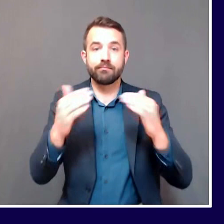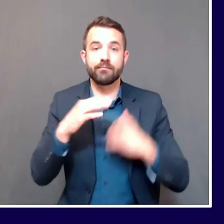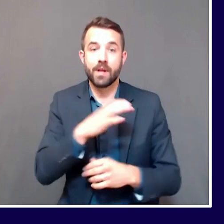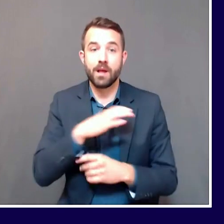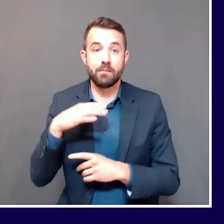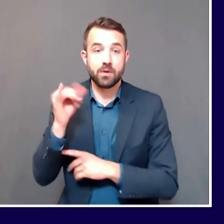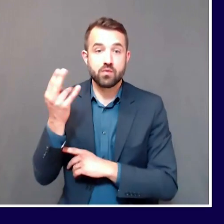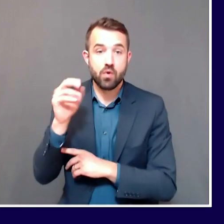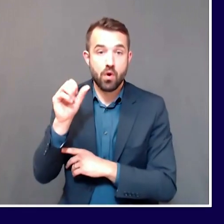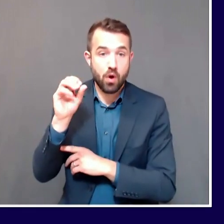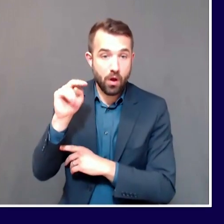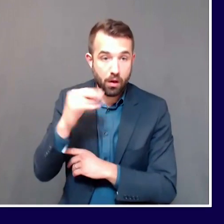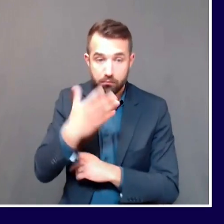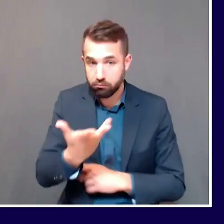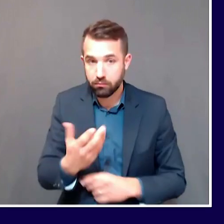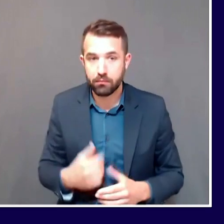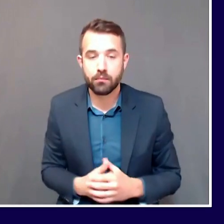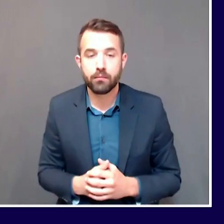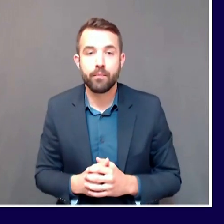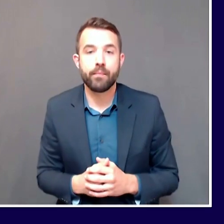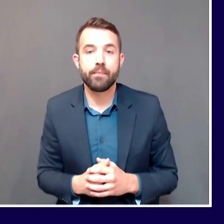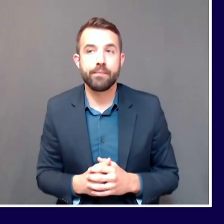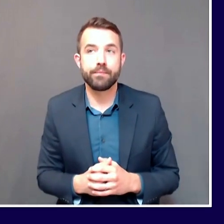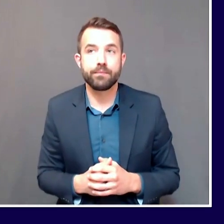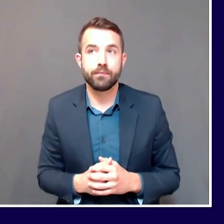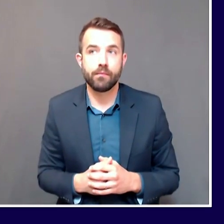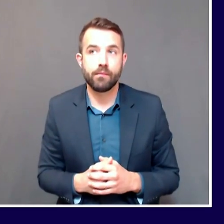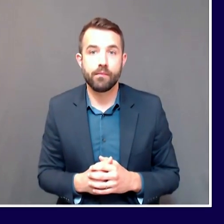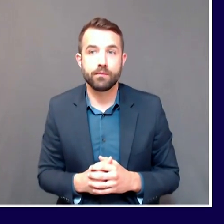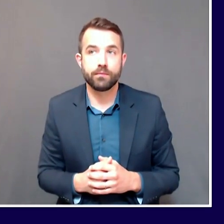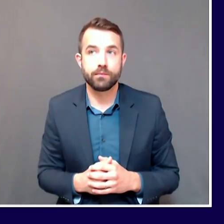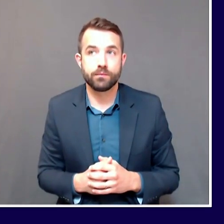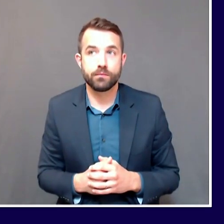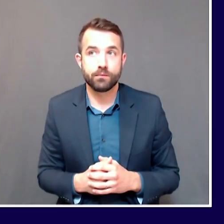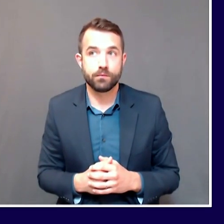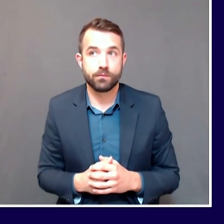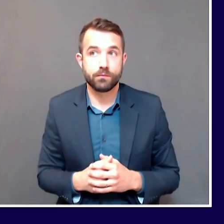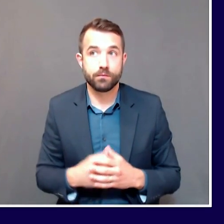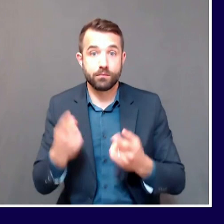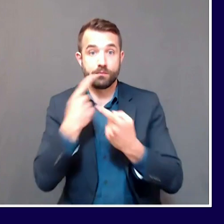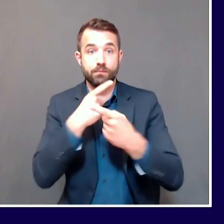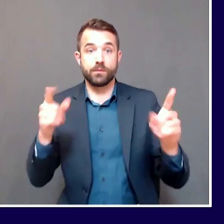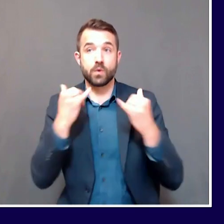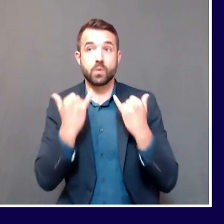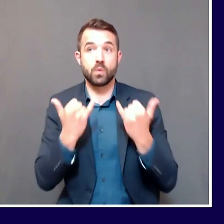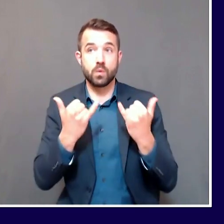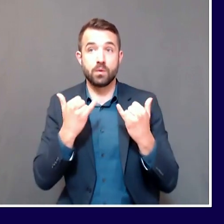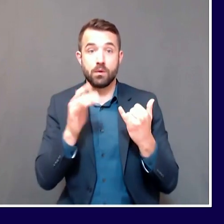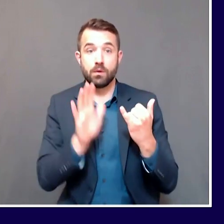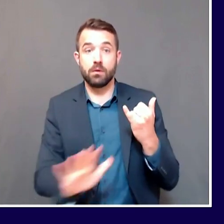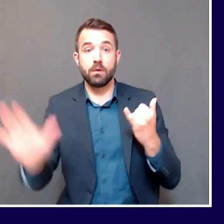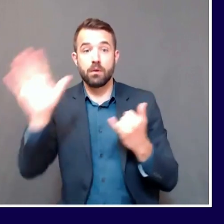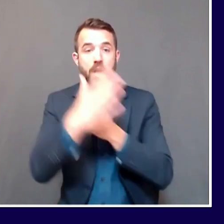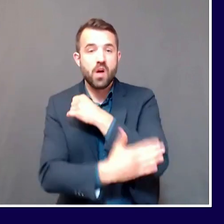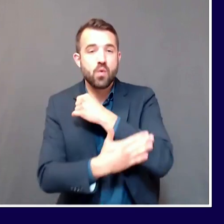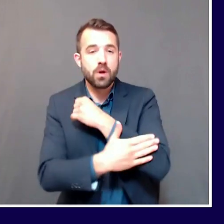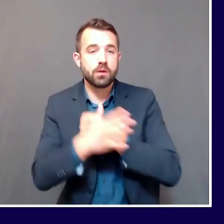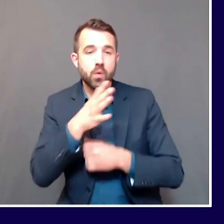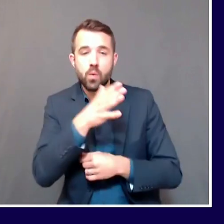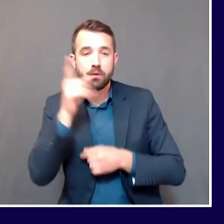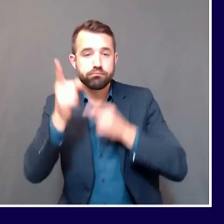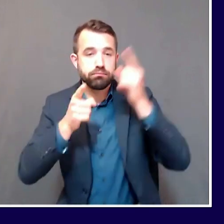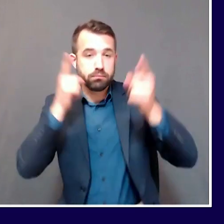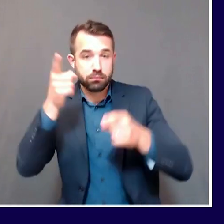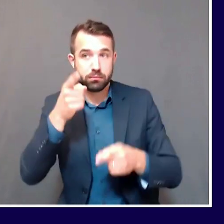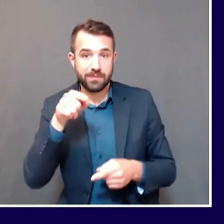about some of the changes to the rural reopening plan. Can you just explain the difference between, or why outside